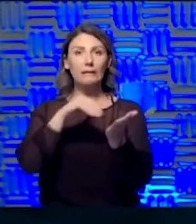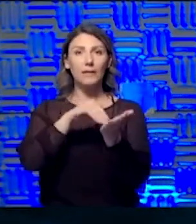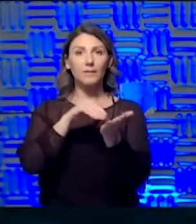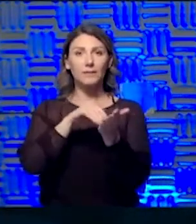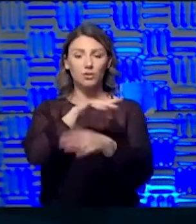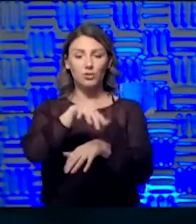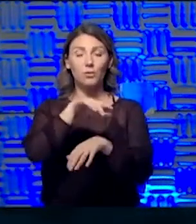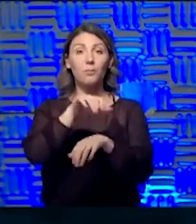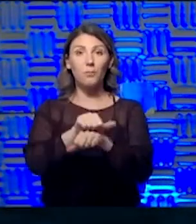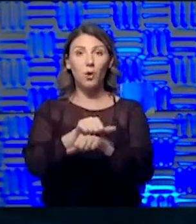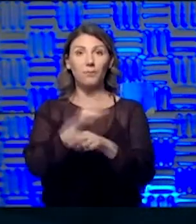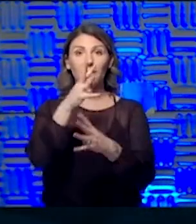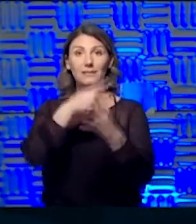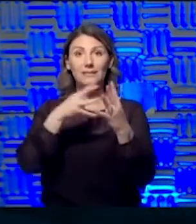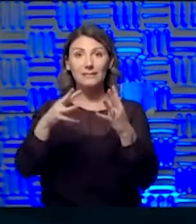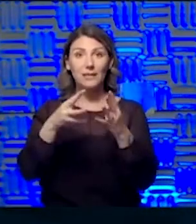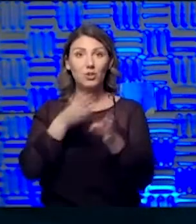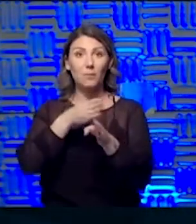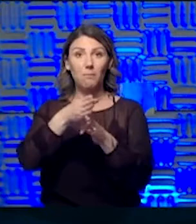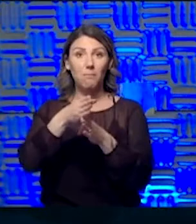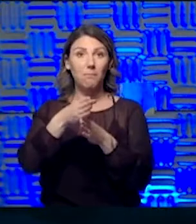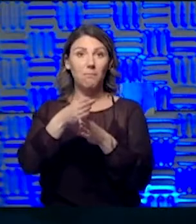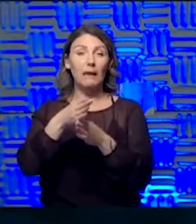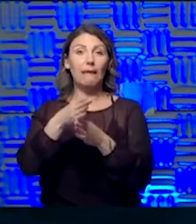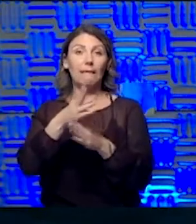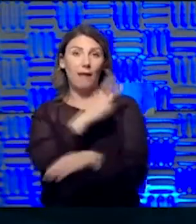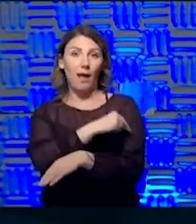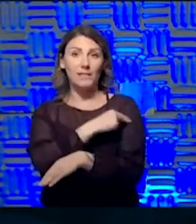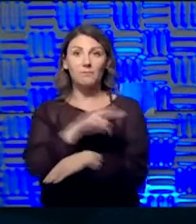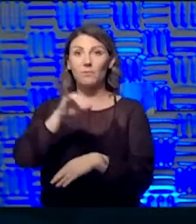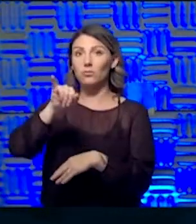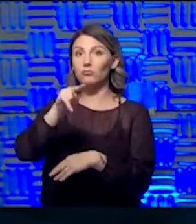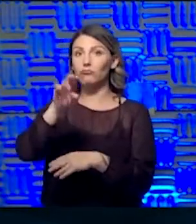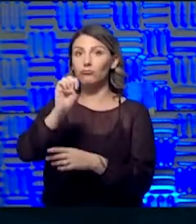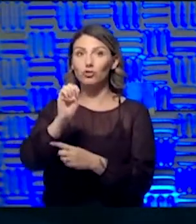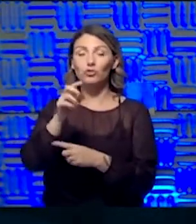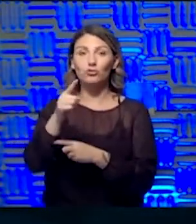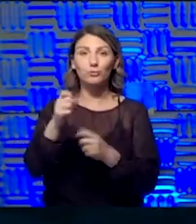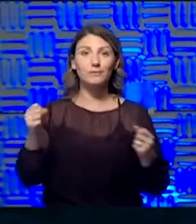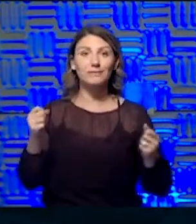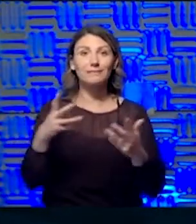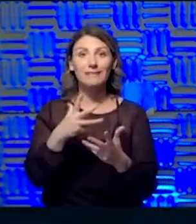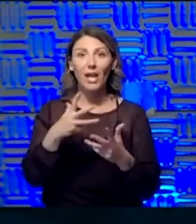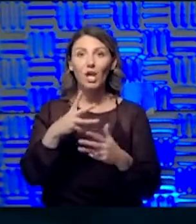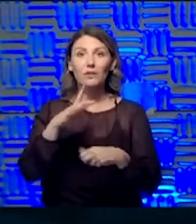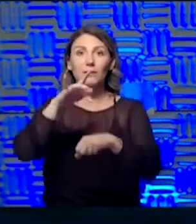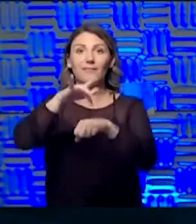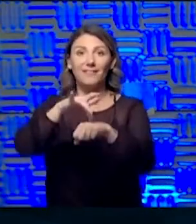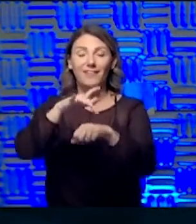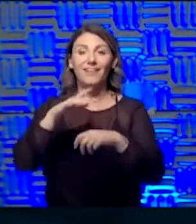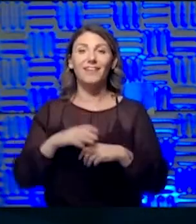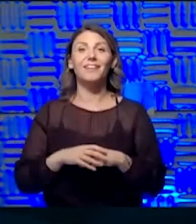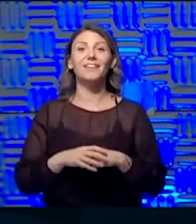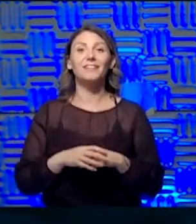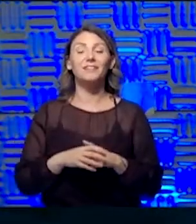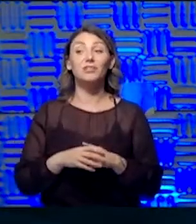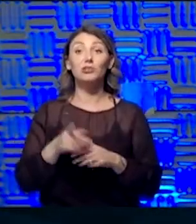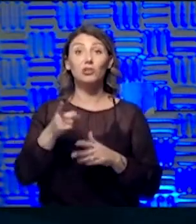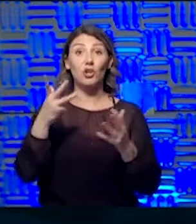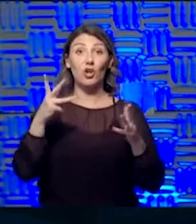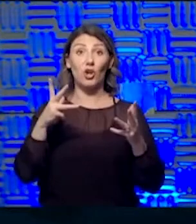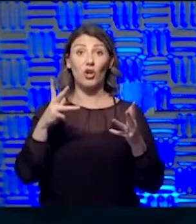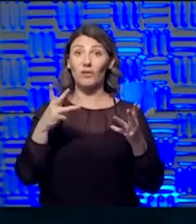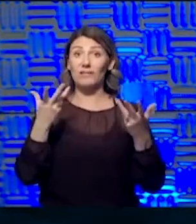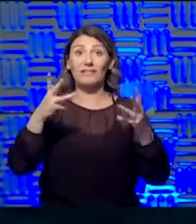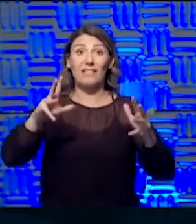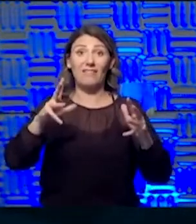appointment scheduled at the main campus in June, and she is scared to go there. She already doesn't like